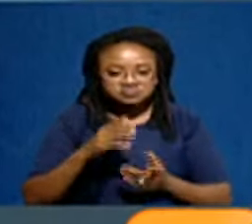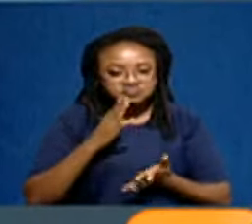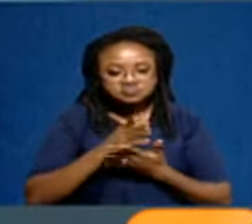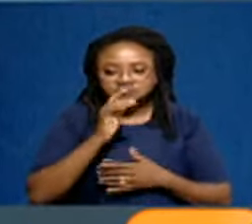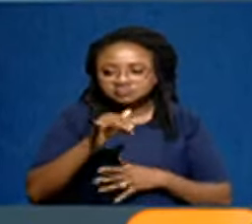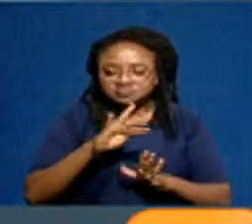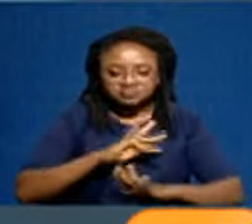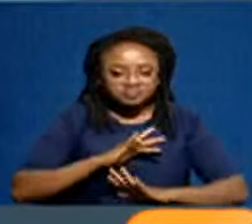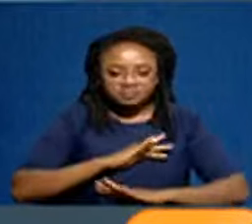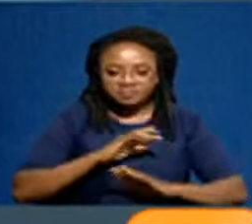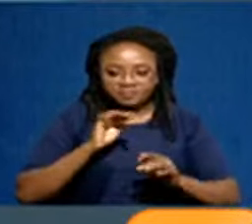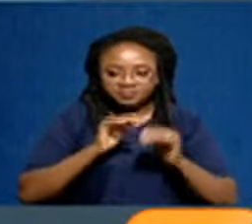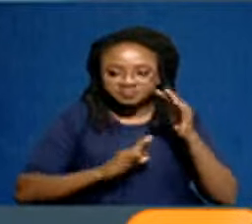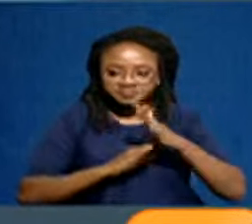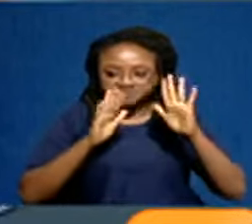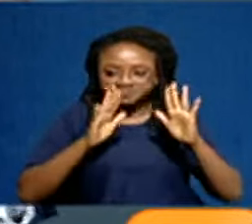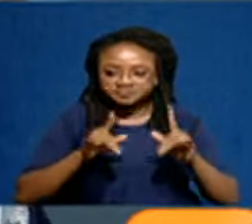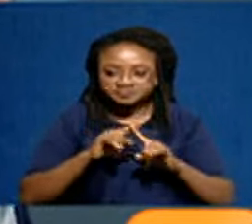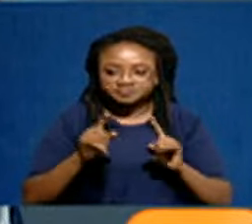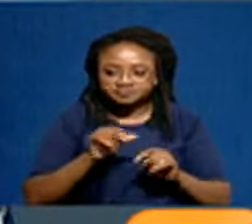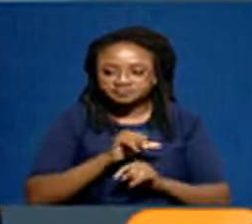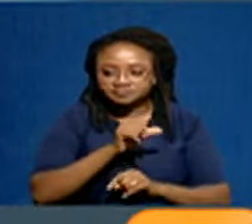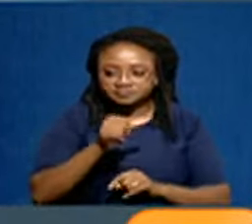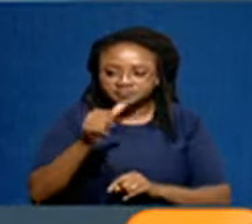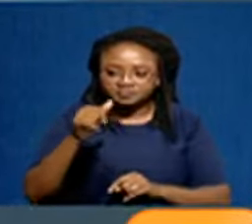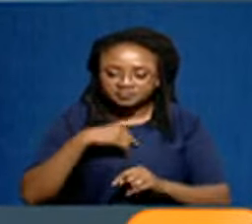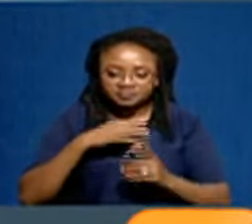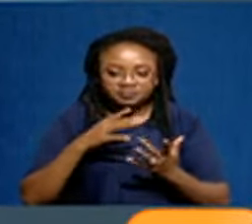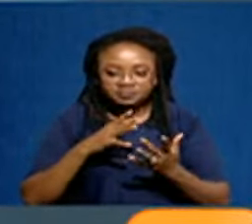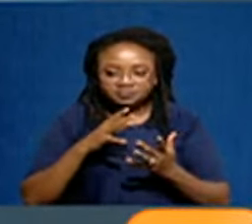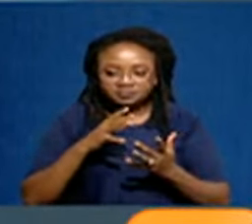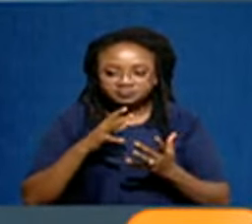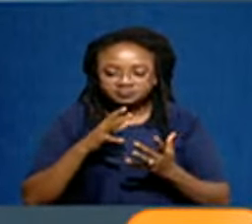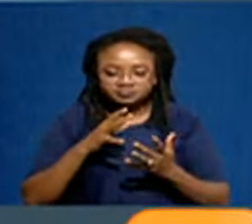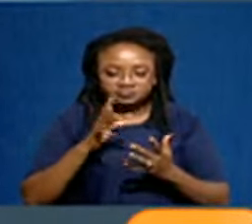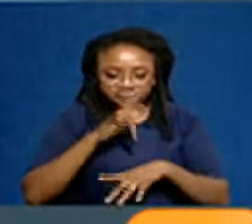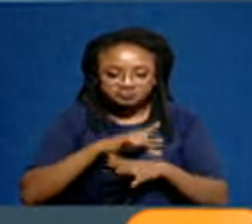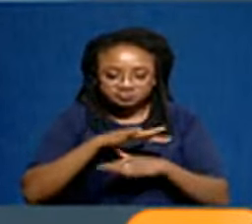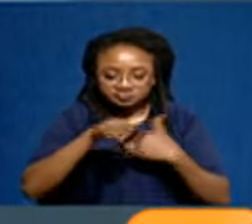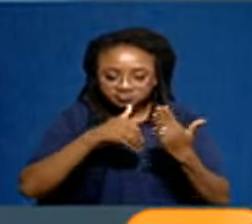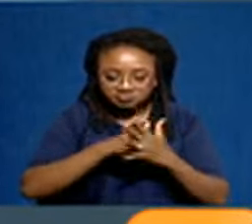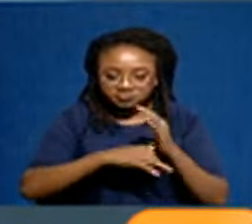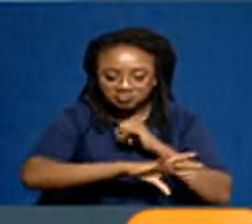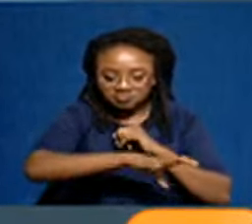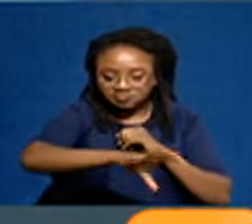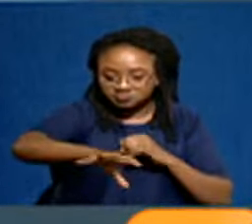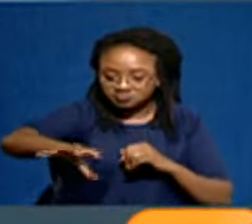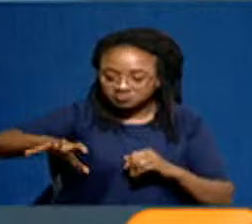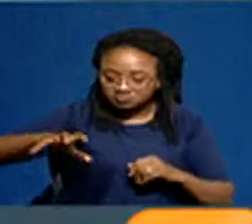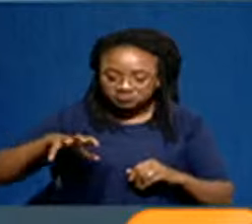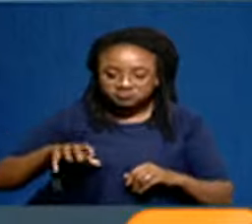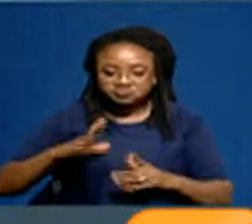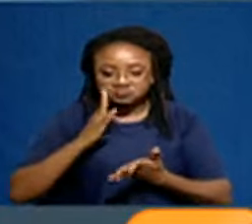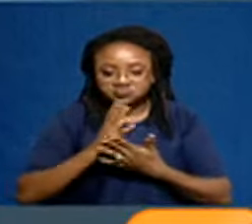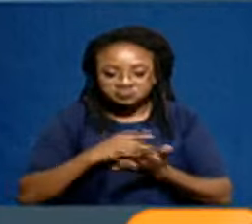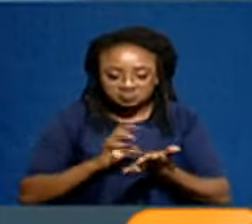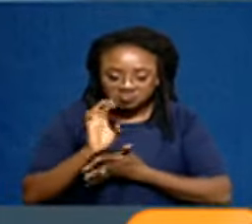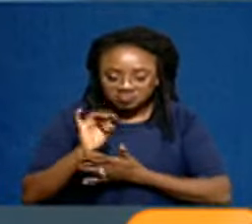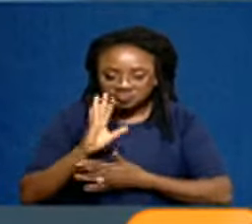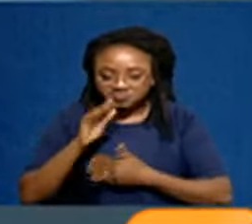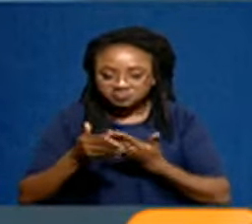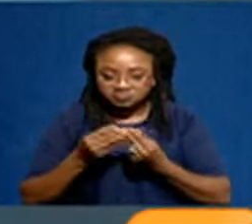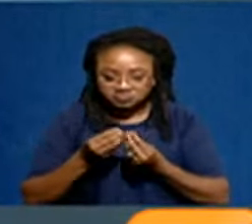importance. These are the ones that are cut across the whole country. Yeah. Well, as much as it may not serve the purpose of stopping the strike, it